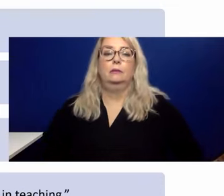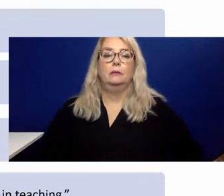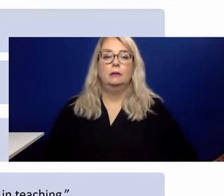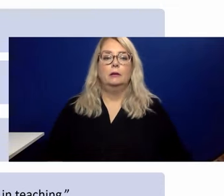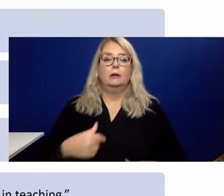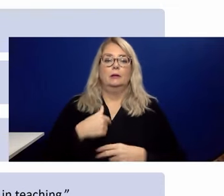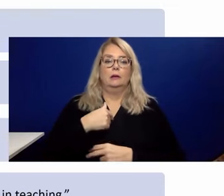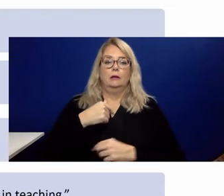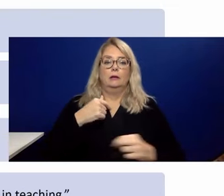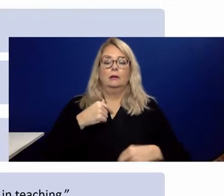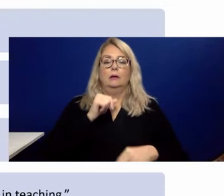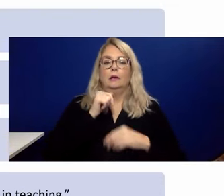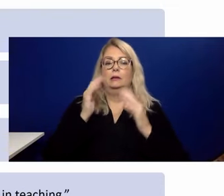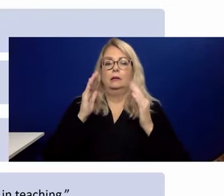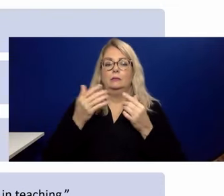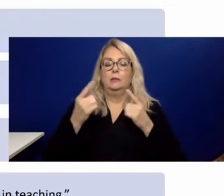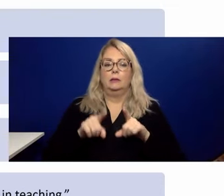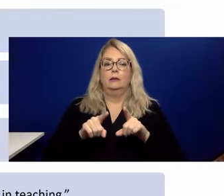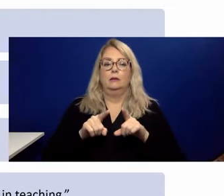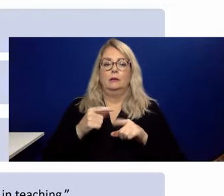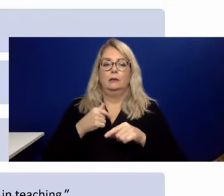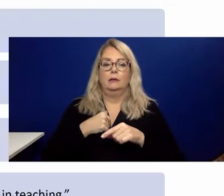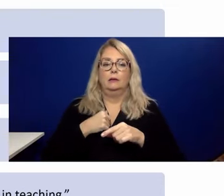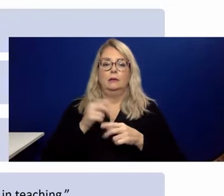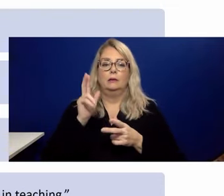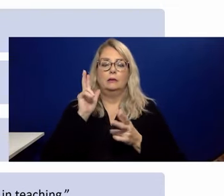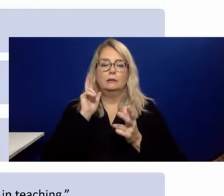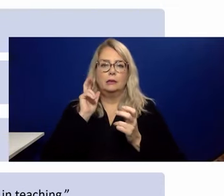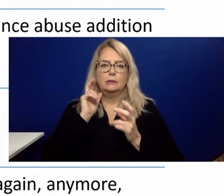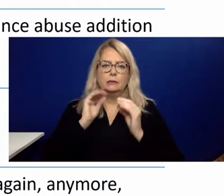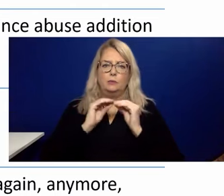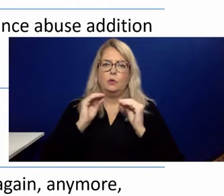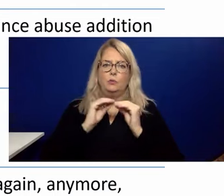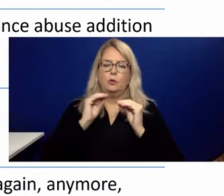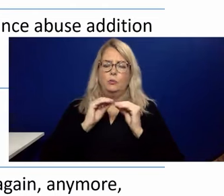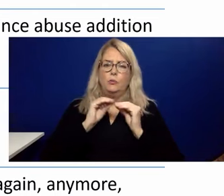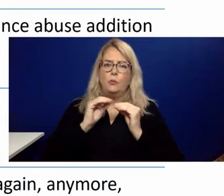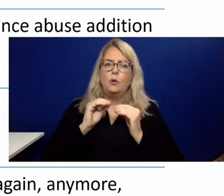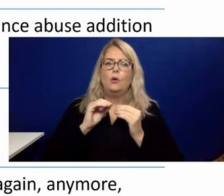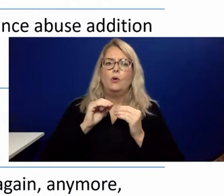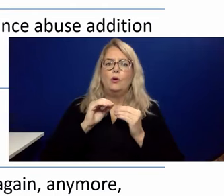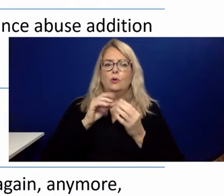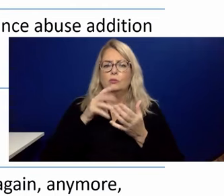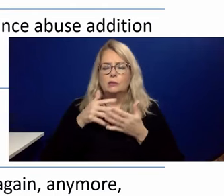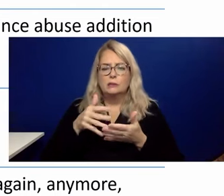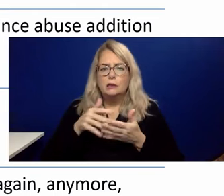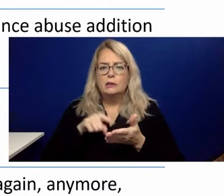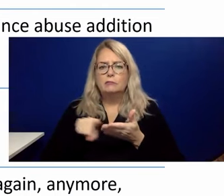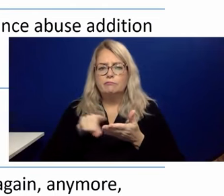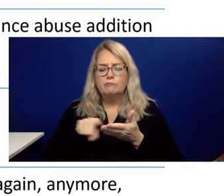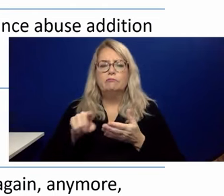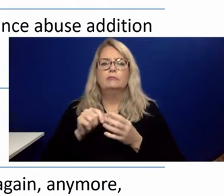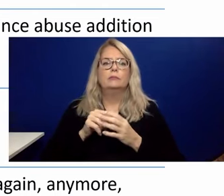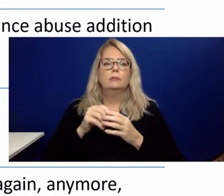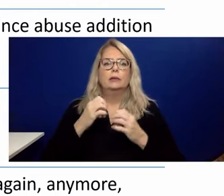did not expect this to happen. And I kept seeing it more and more and more as I was going through the data, more information here about